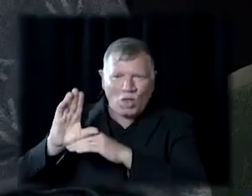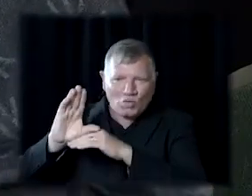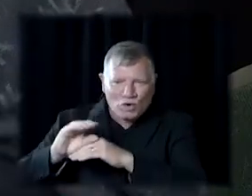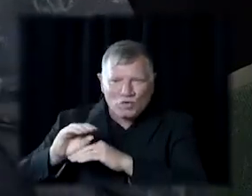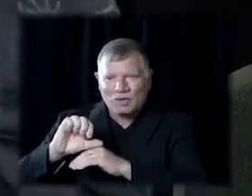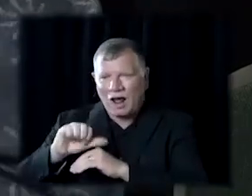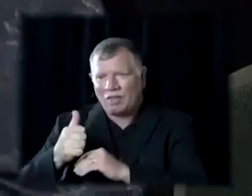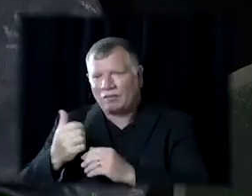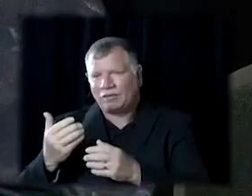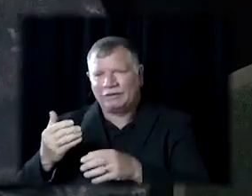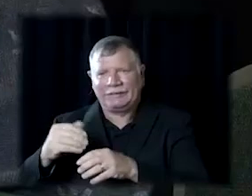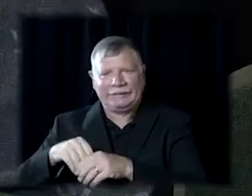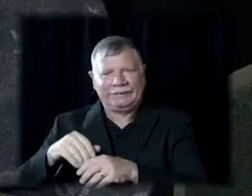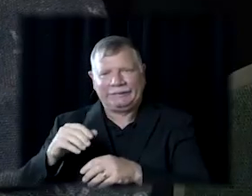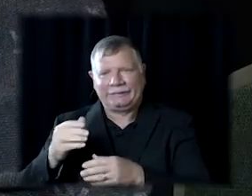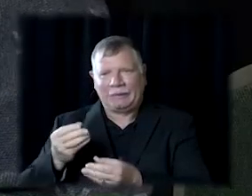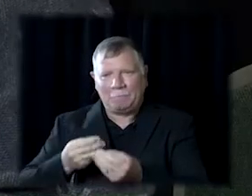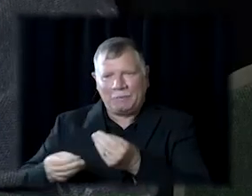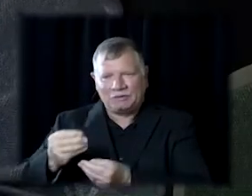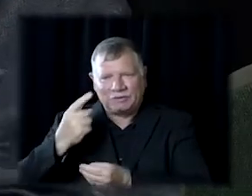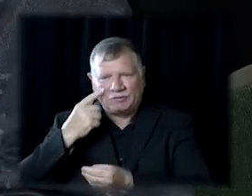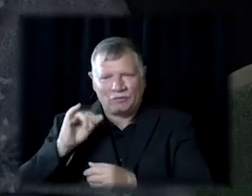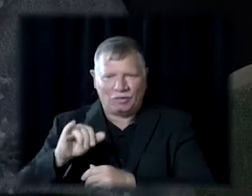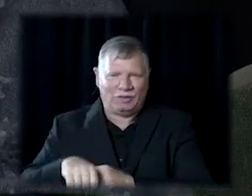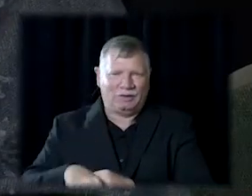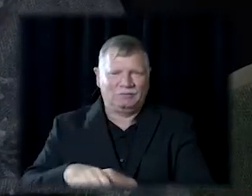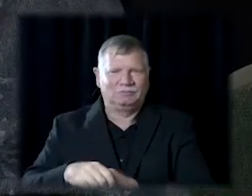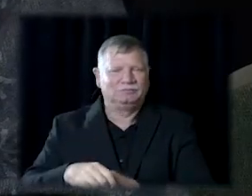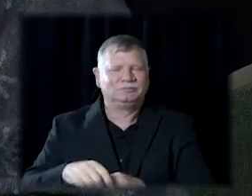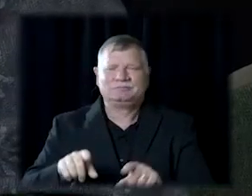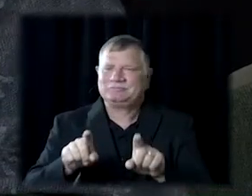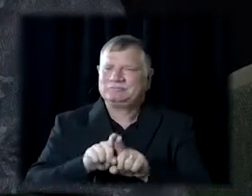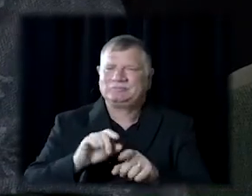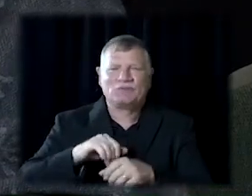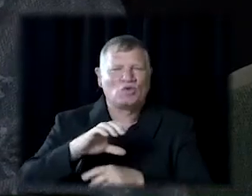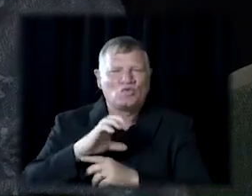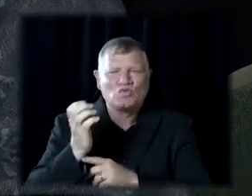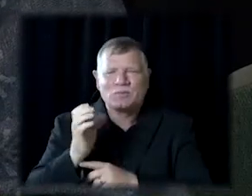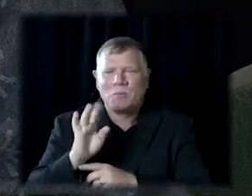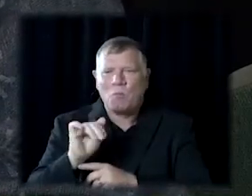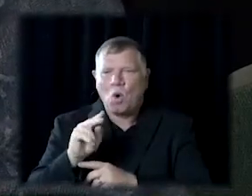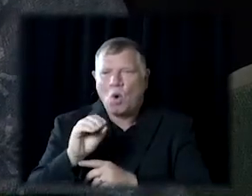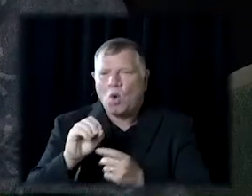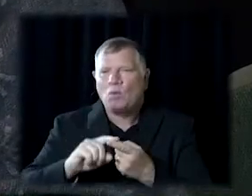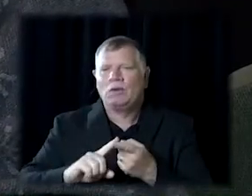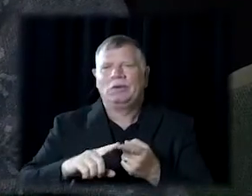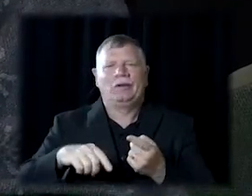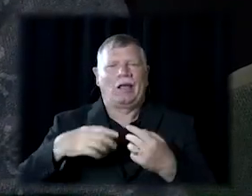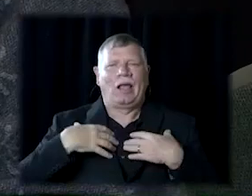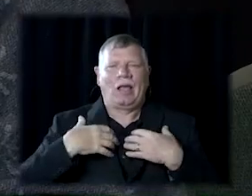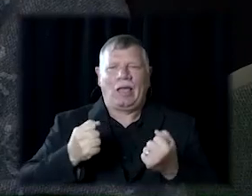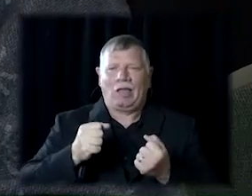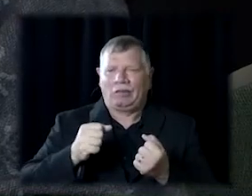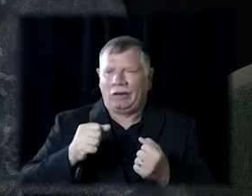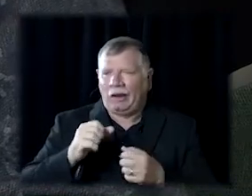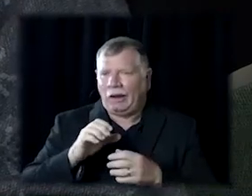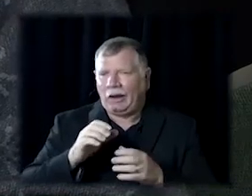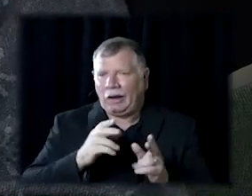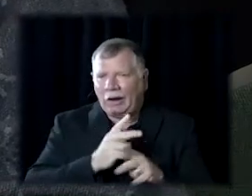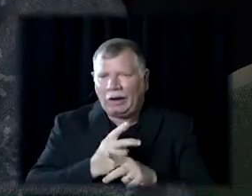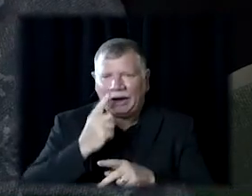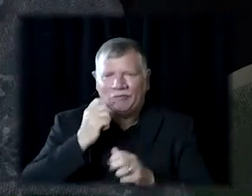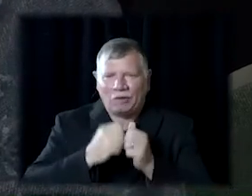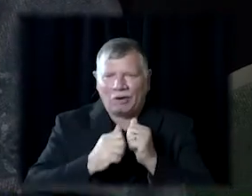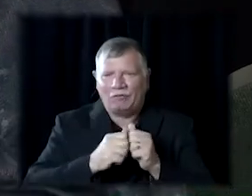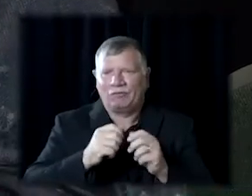else in the budget for that overspending. And that would be the same whether it's the Christmas bonus or the health care per